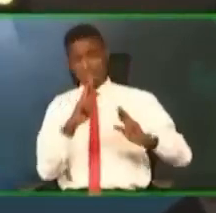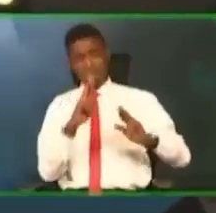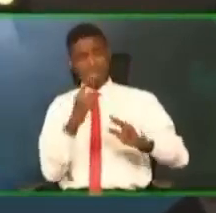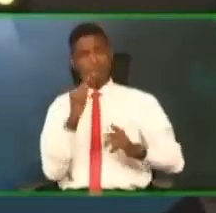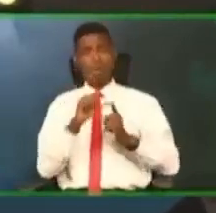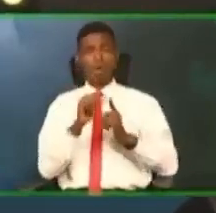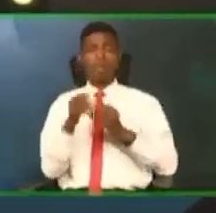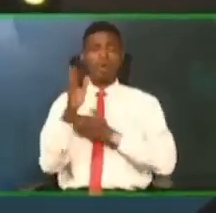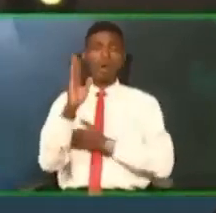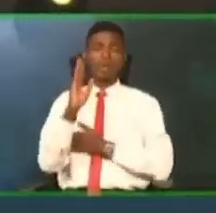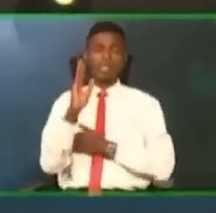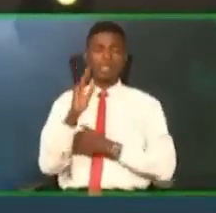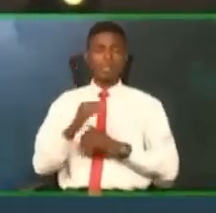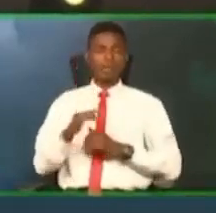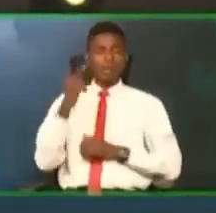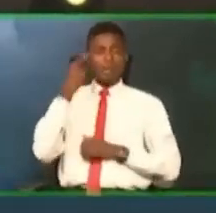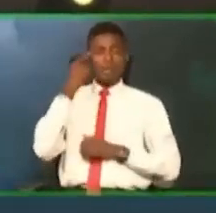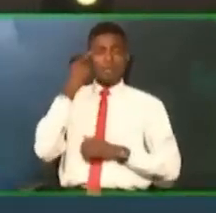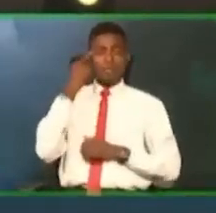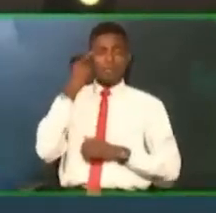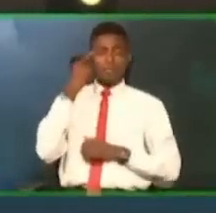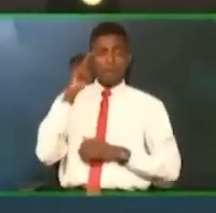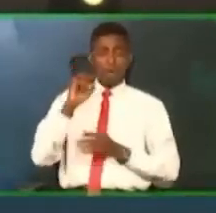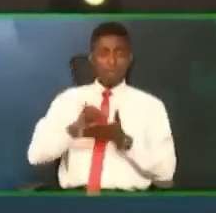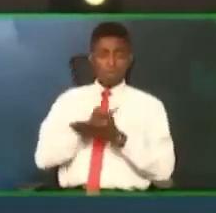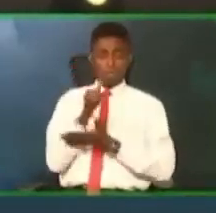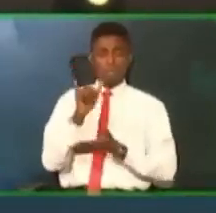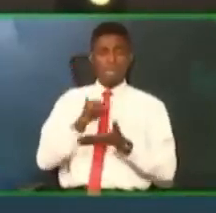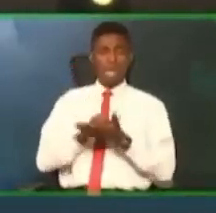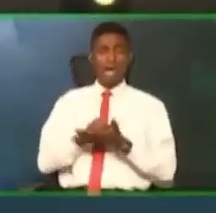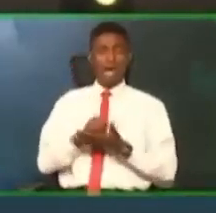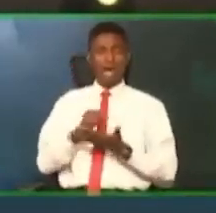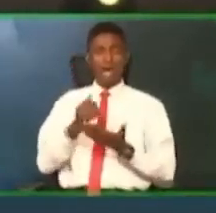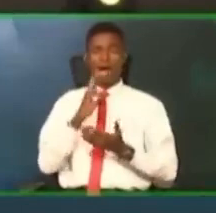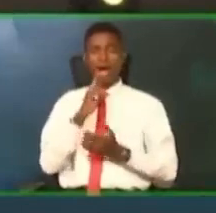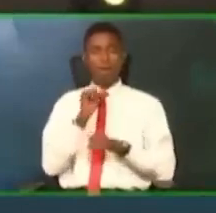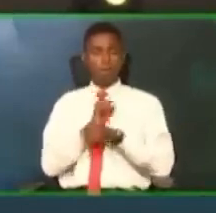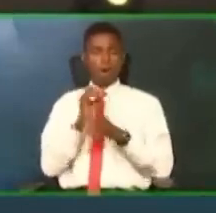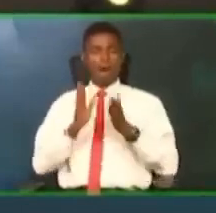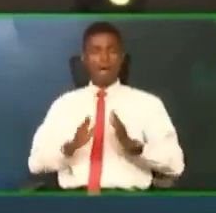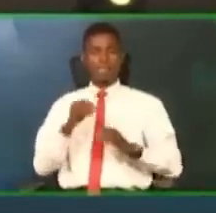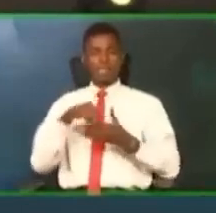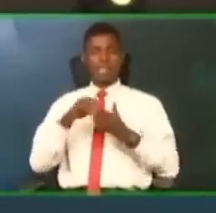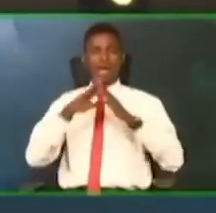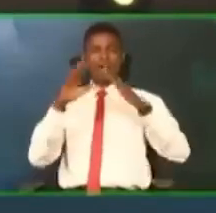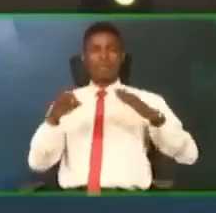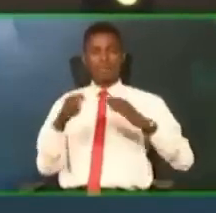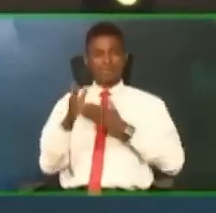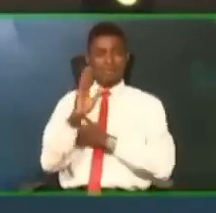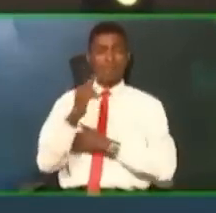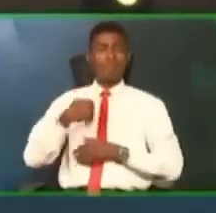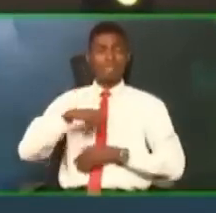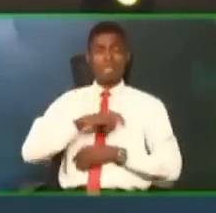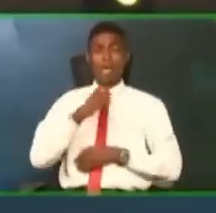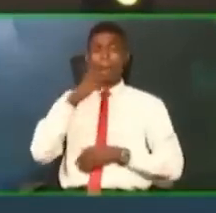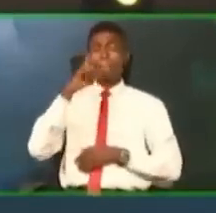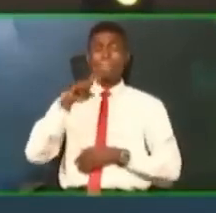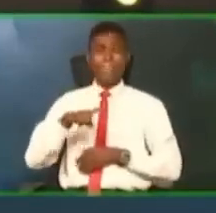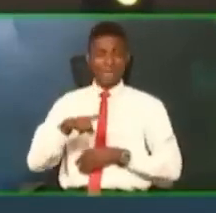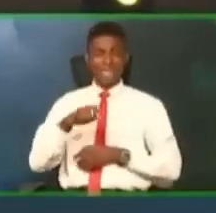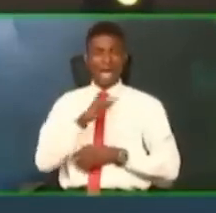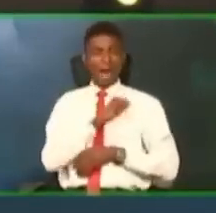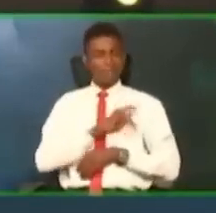especially respectfully speaking, for those of us who are laborers in the vineyard. We must love and appreciate the ministry of the word